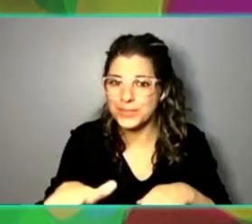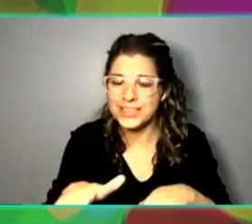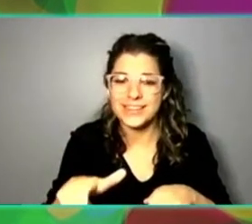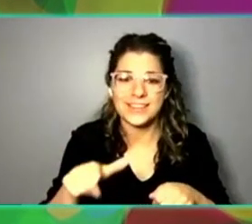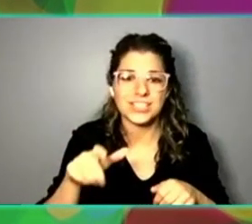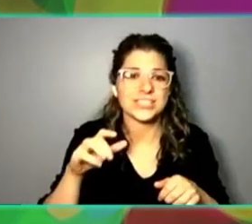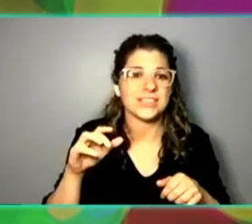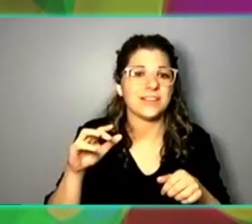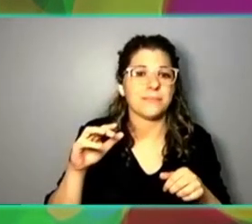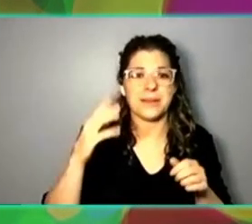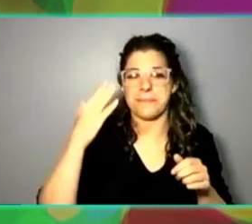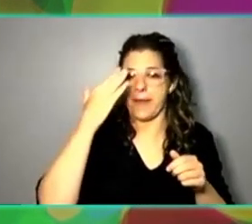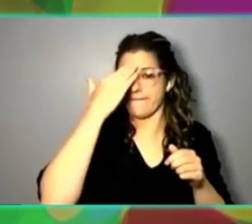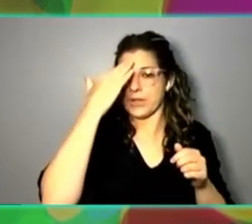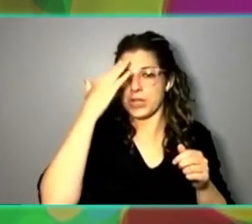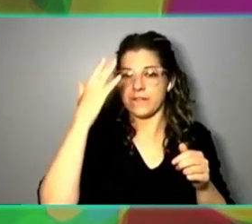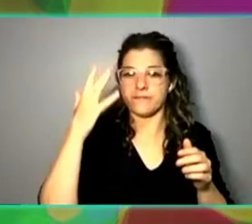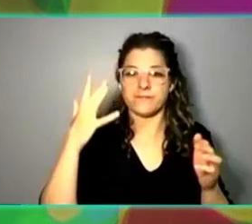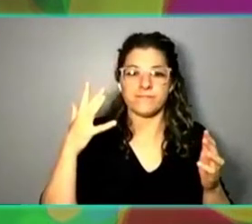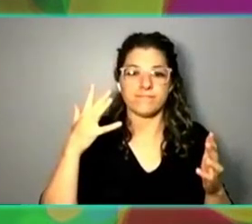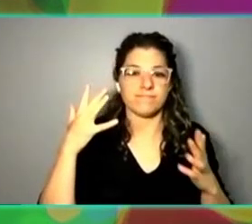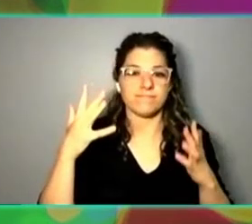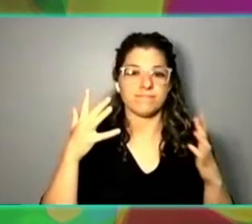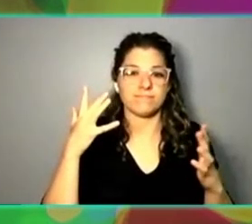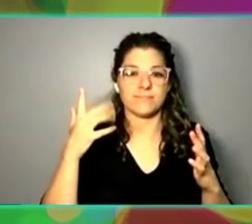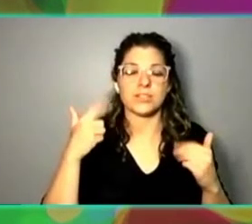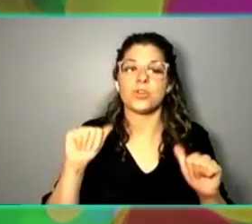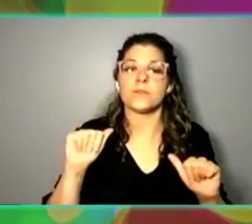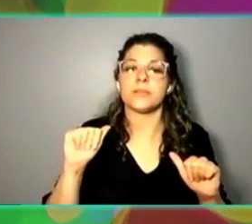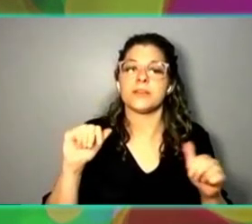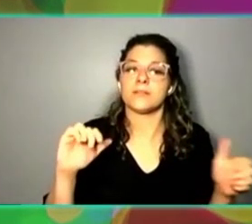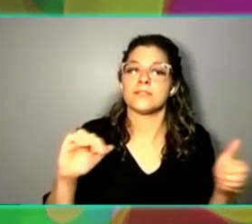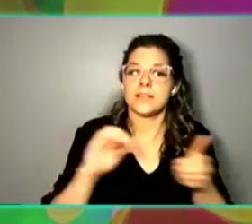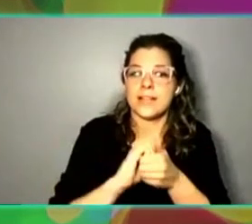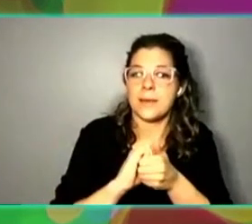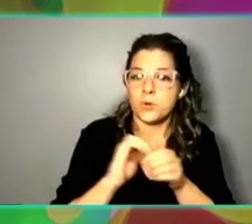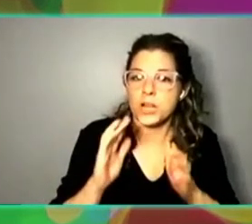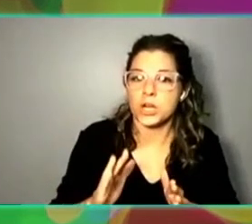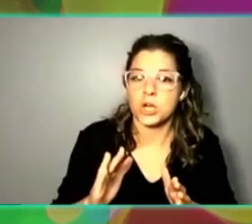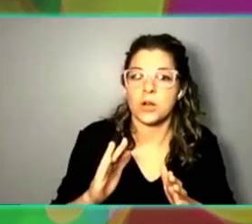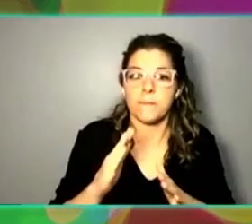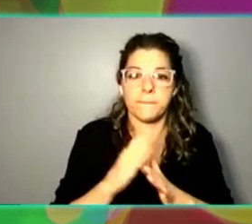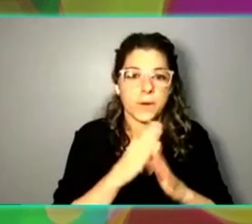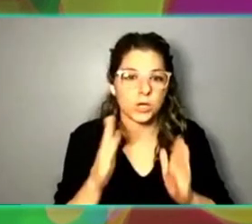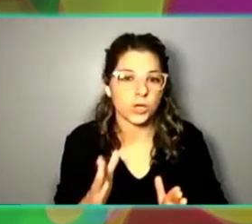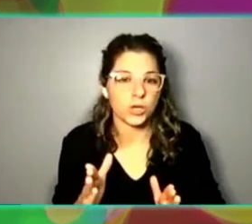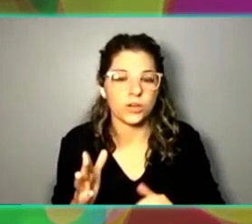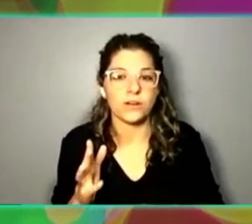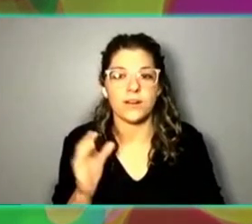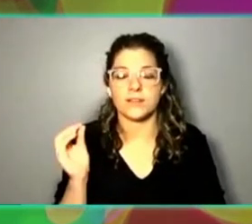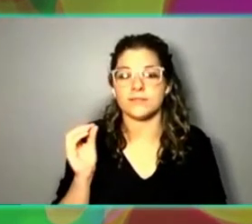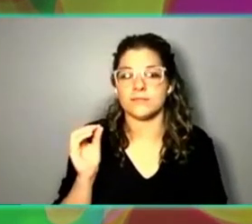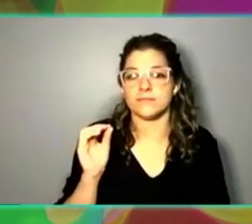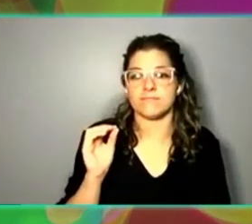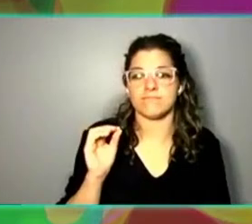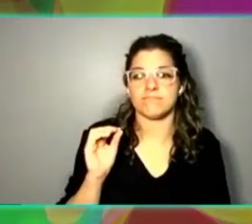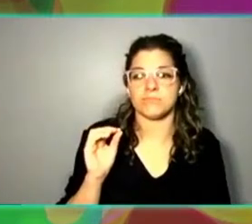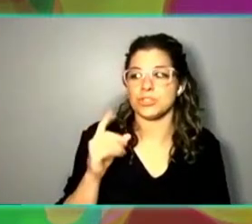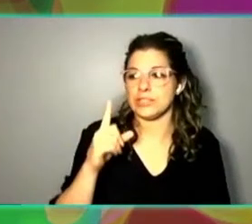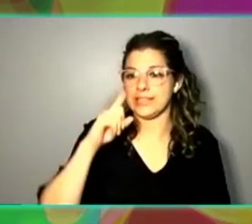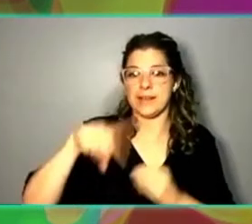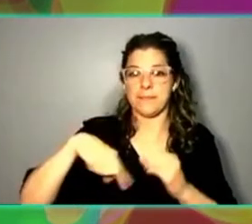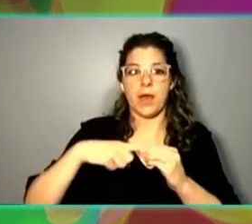being mindful of, I just try to be a collaborator and a good partner, and thinking about how